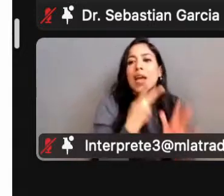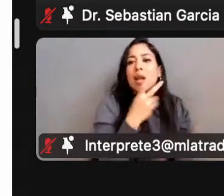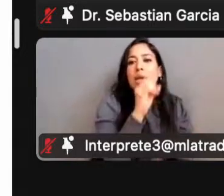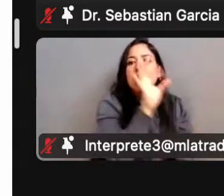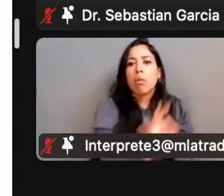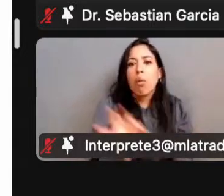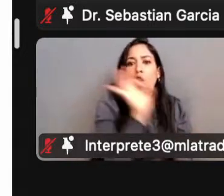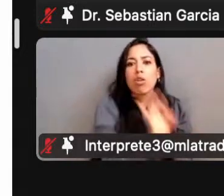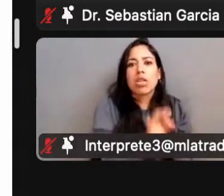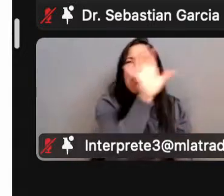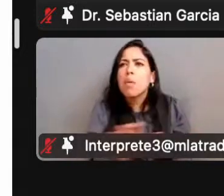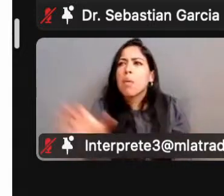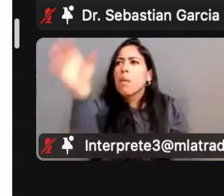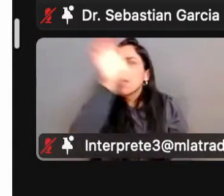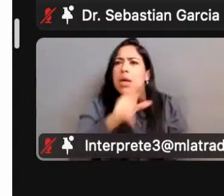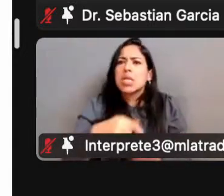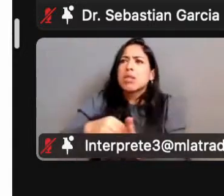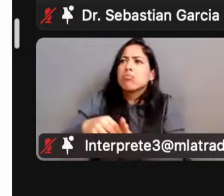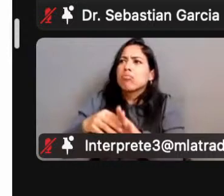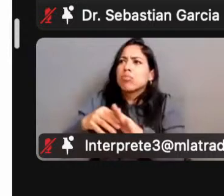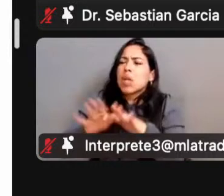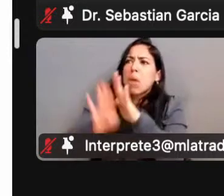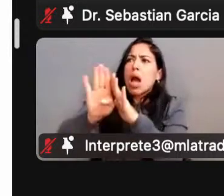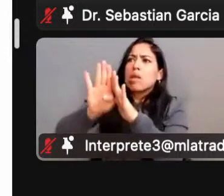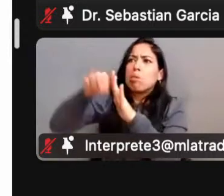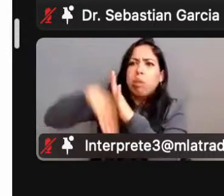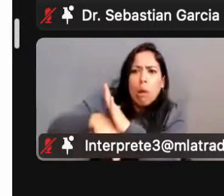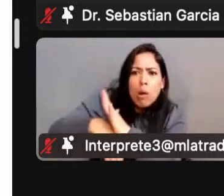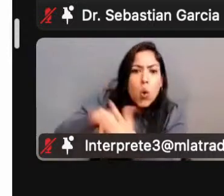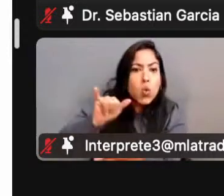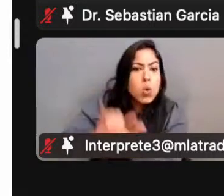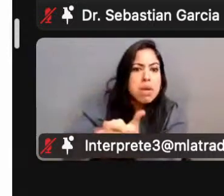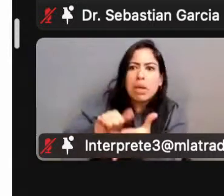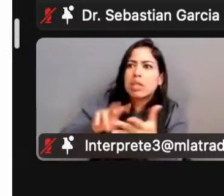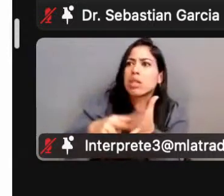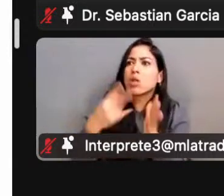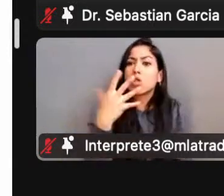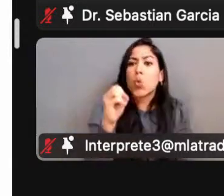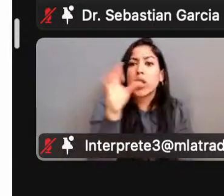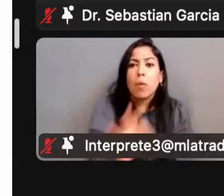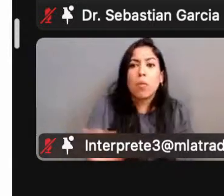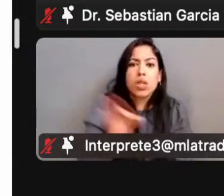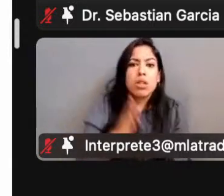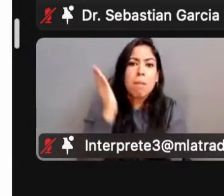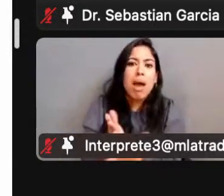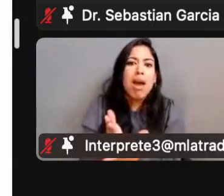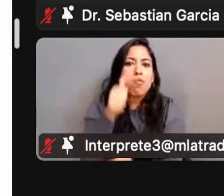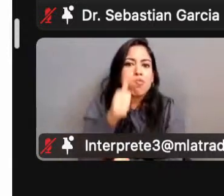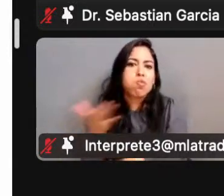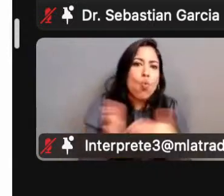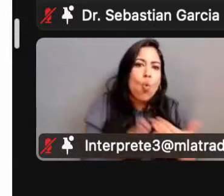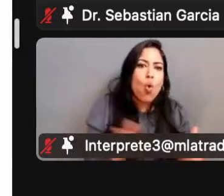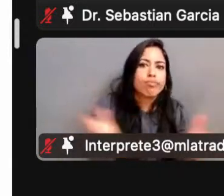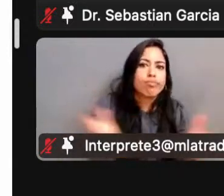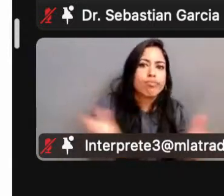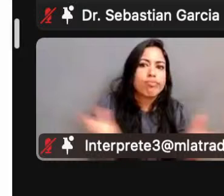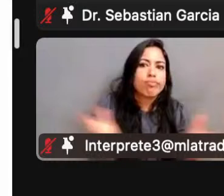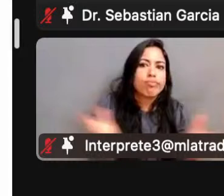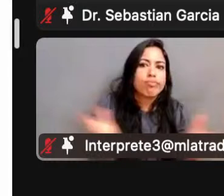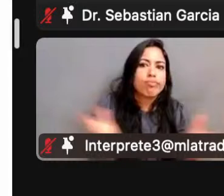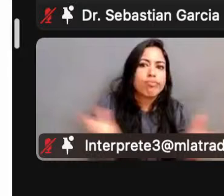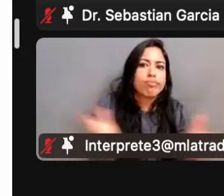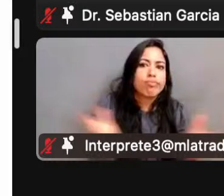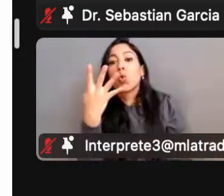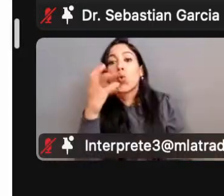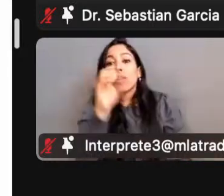side graph, the 20% of the country with the least development continues concentrating maternal